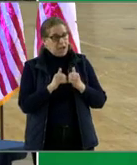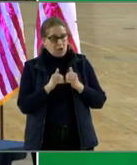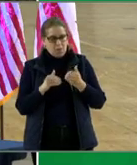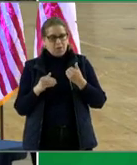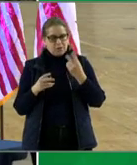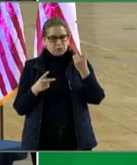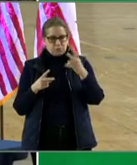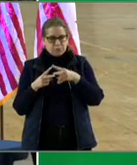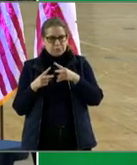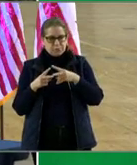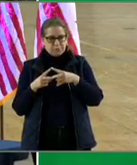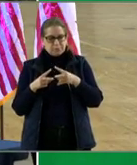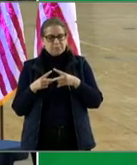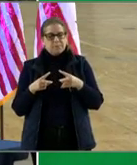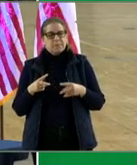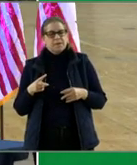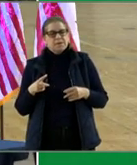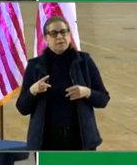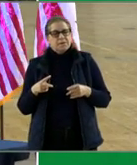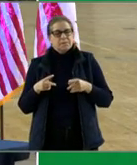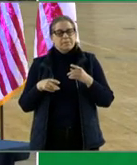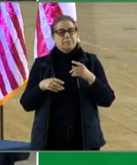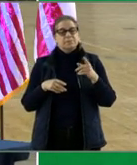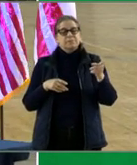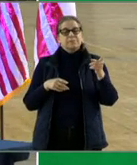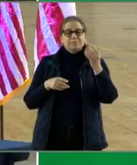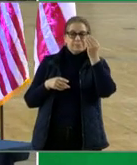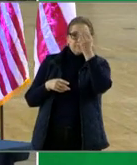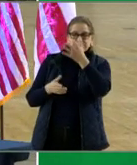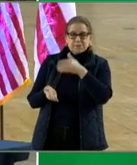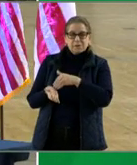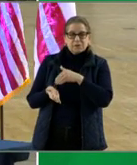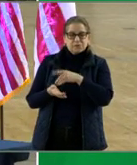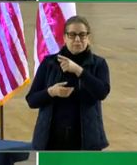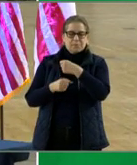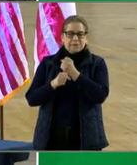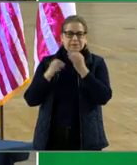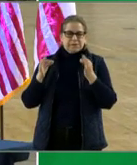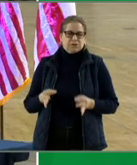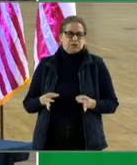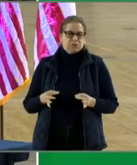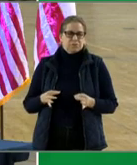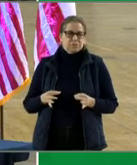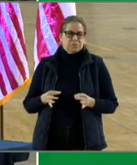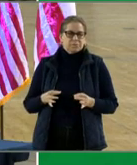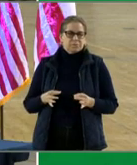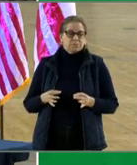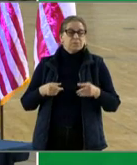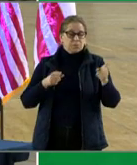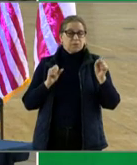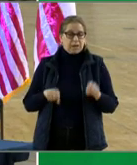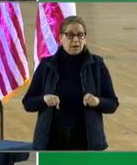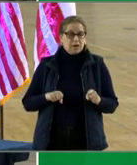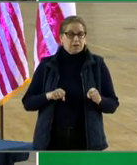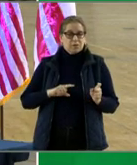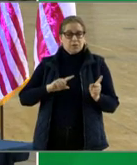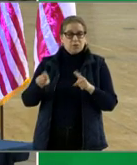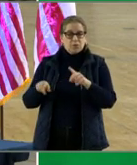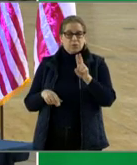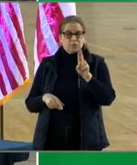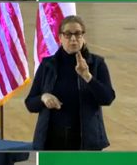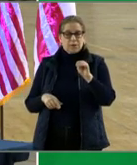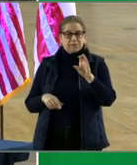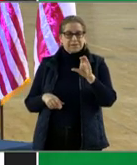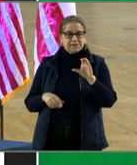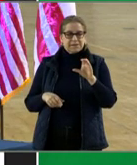a clinician. We have 2 options. So people can go to the site because they have been assessed by their clinician for the need